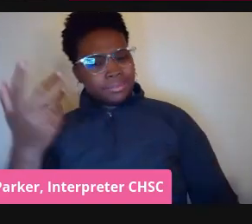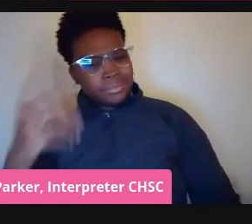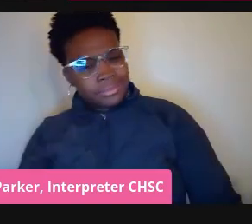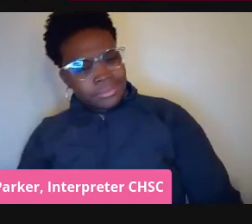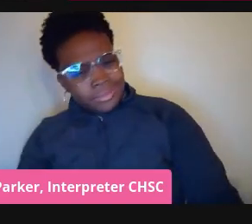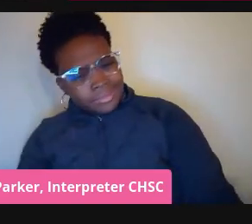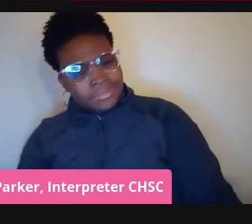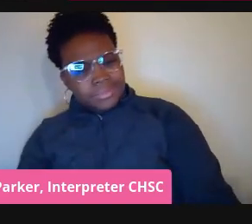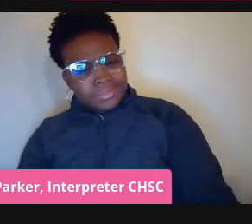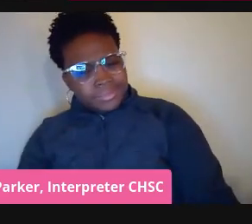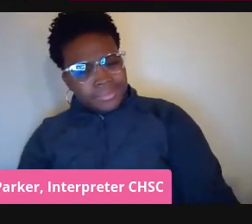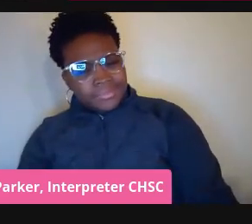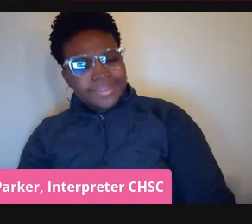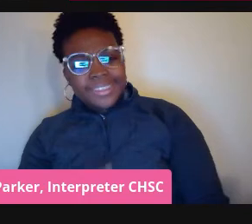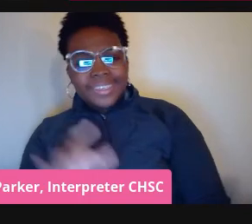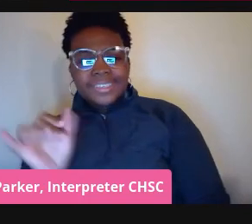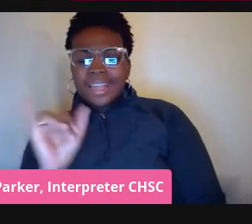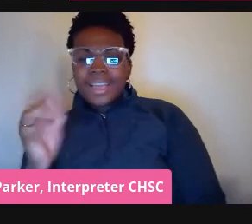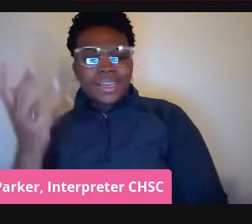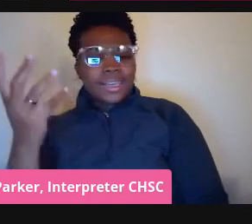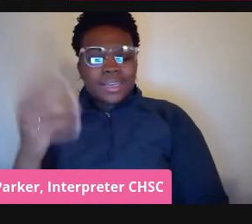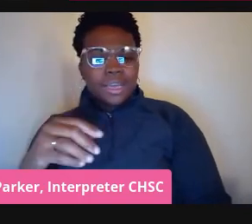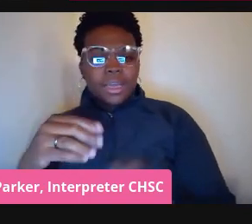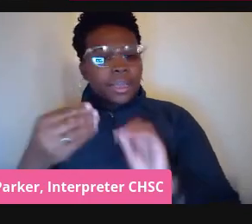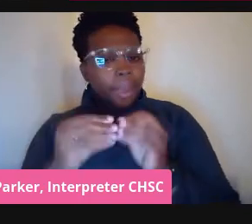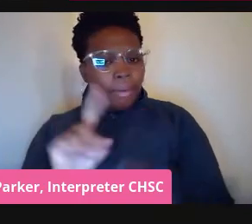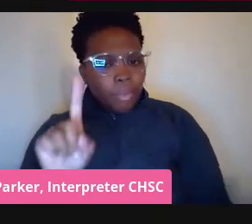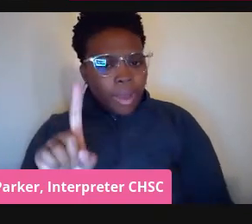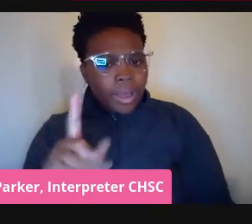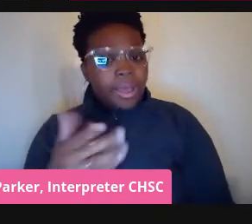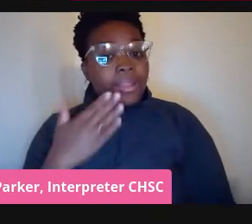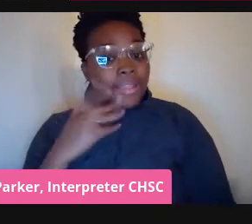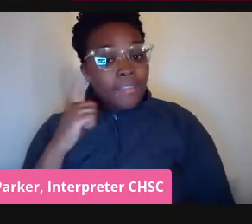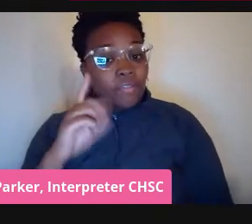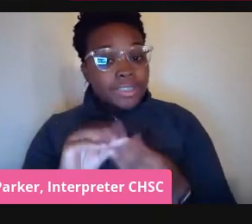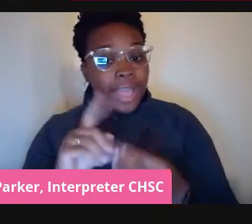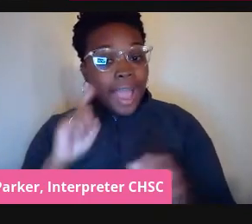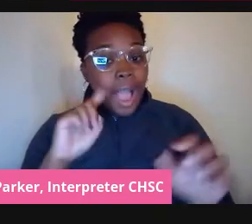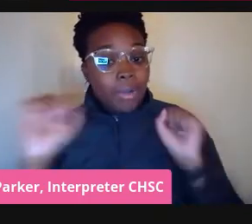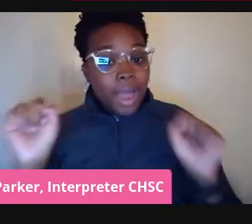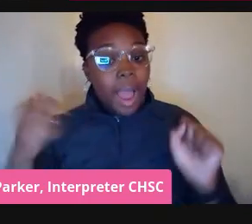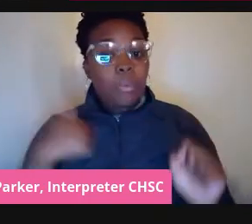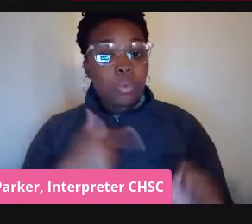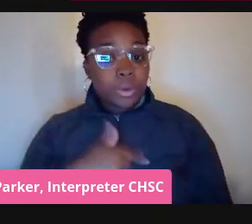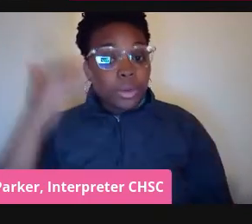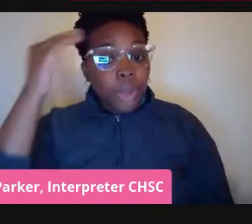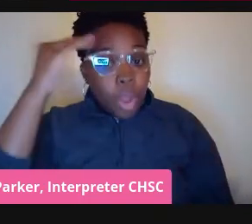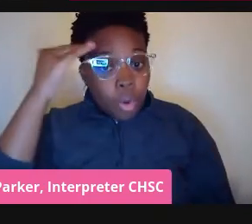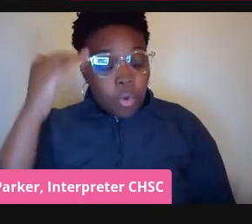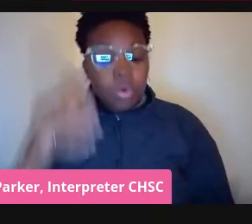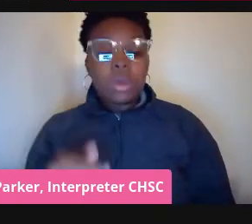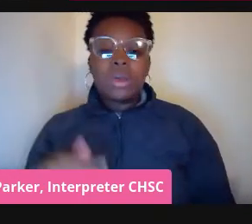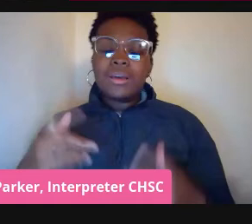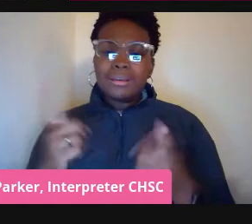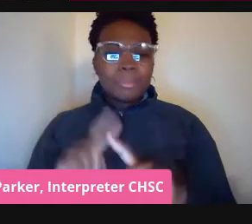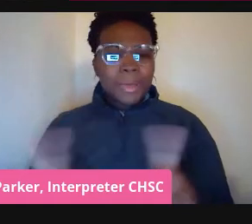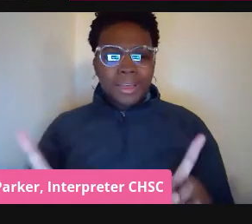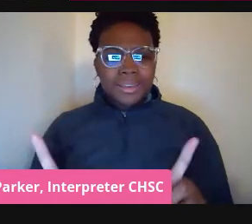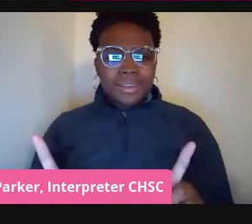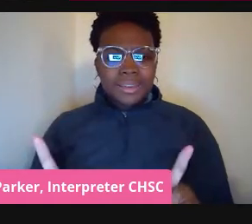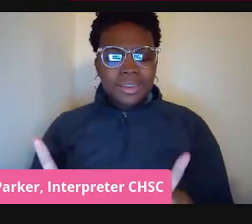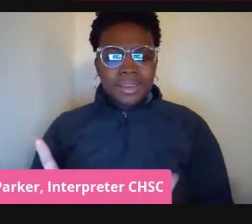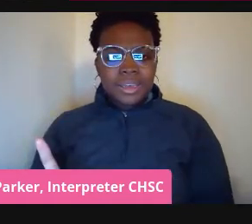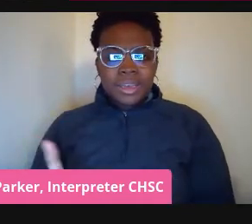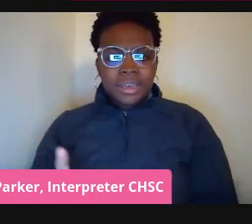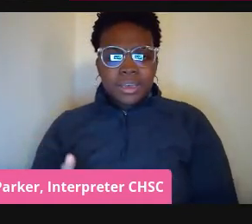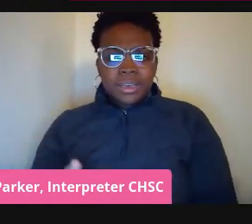It's like, why? Well, number one, thank you for saying that out loud so we know, but it touches your soul